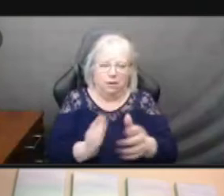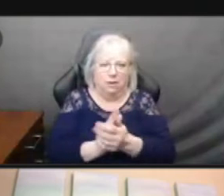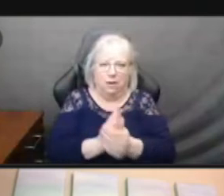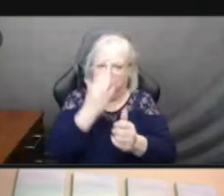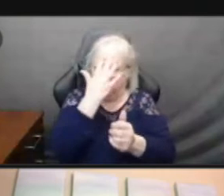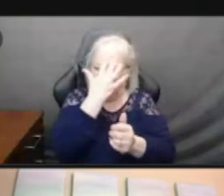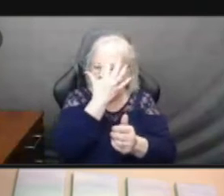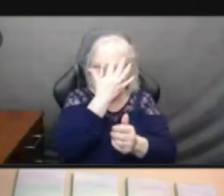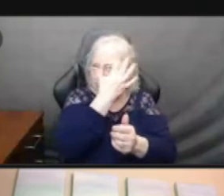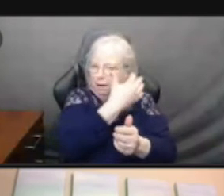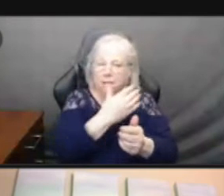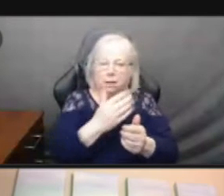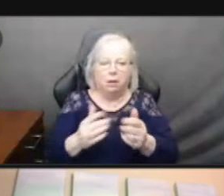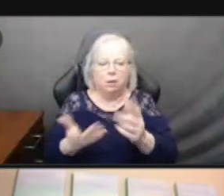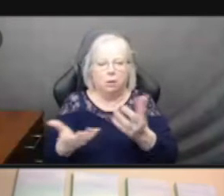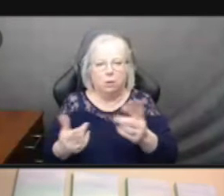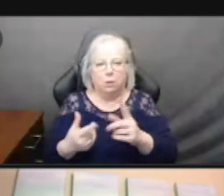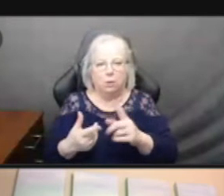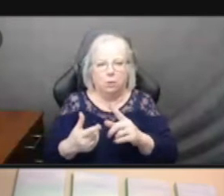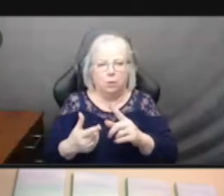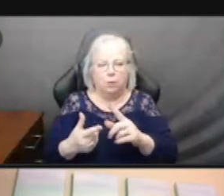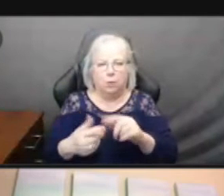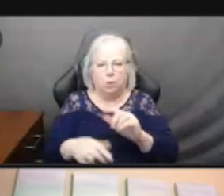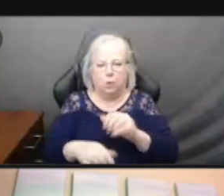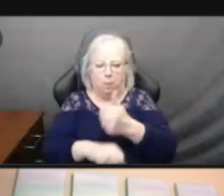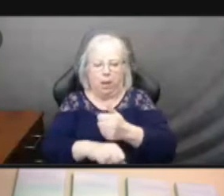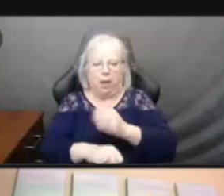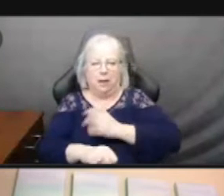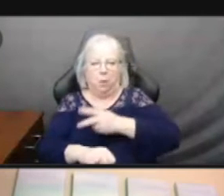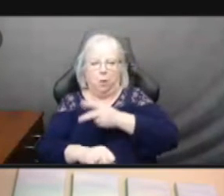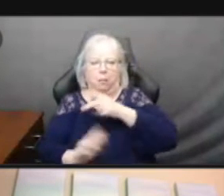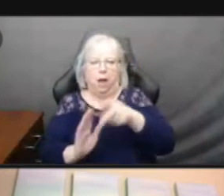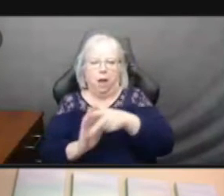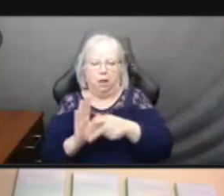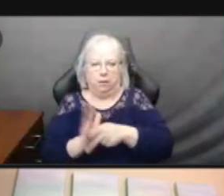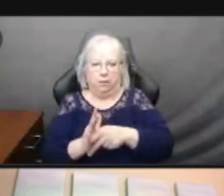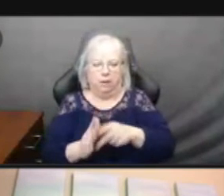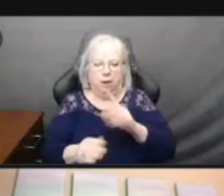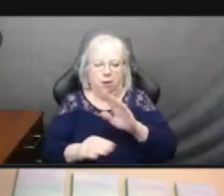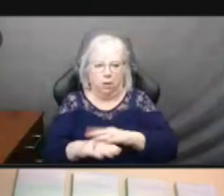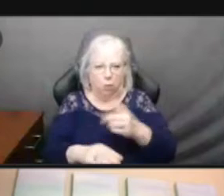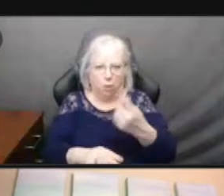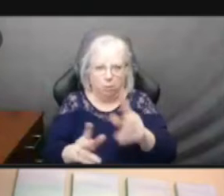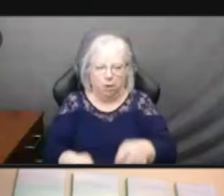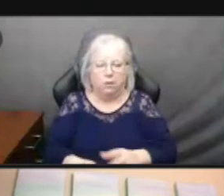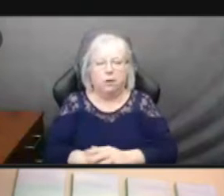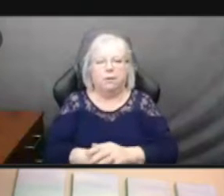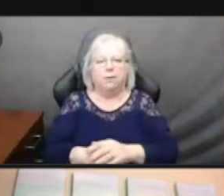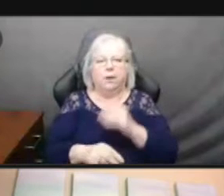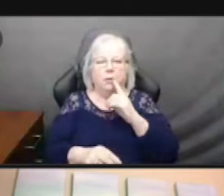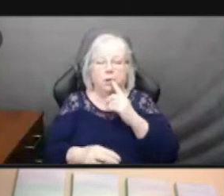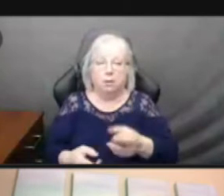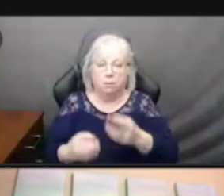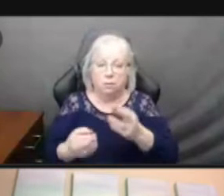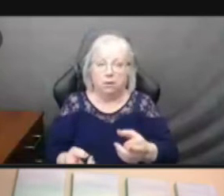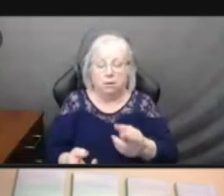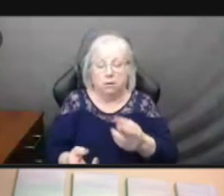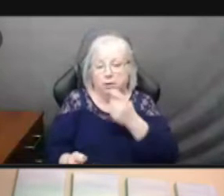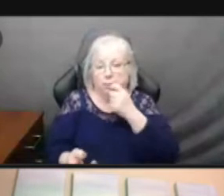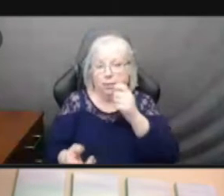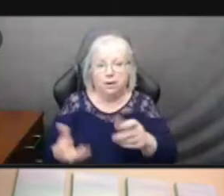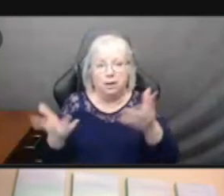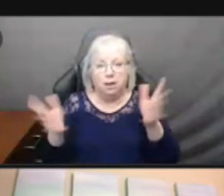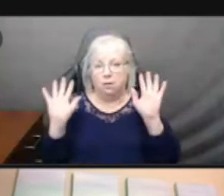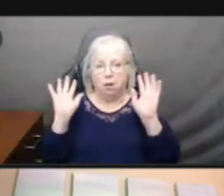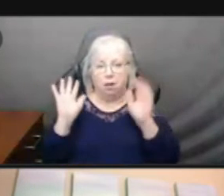to base our policy on what they bring to us. I think it's a resolution. That's all it is. It's a